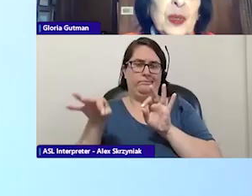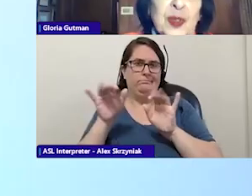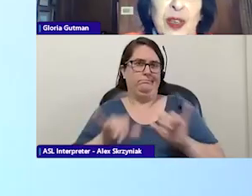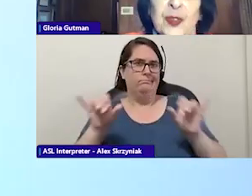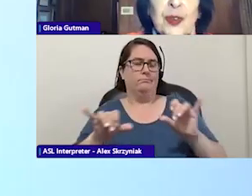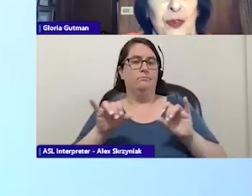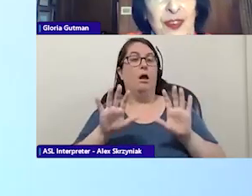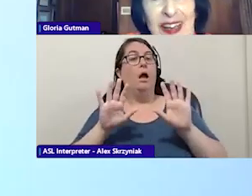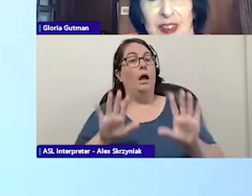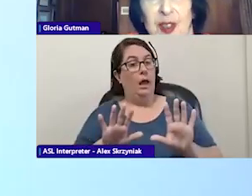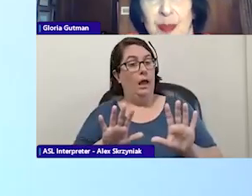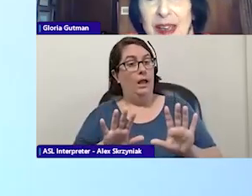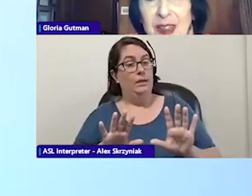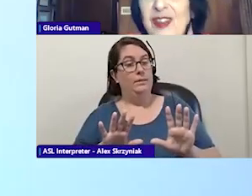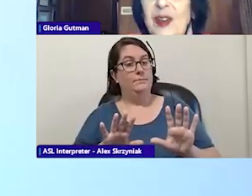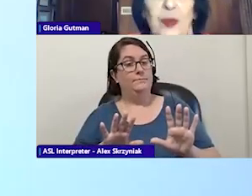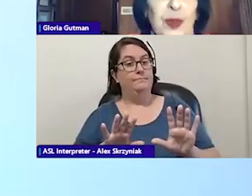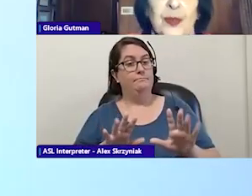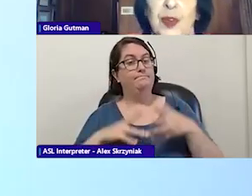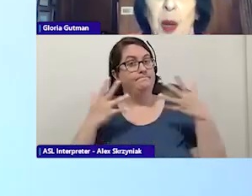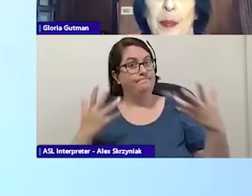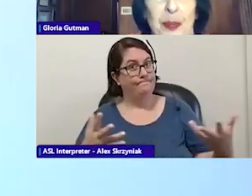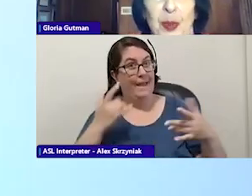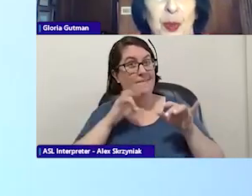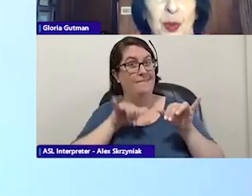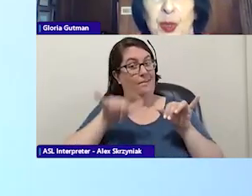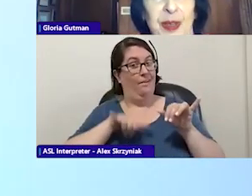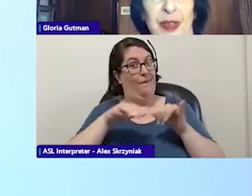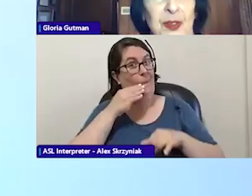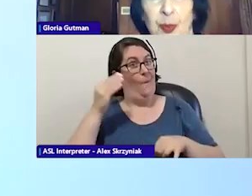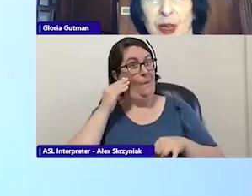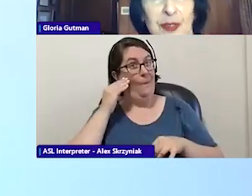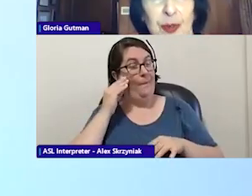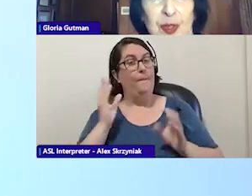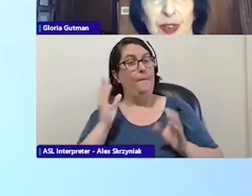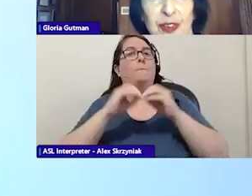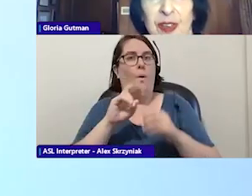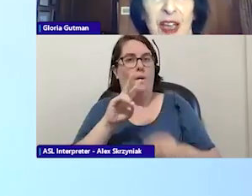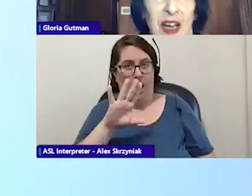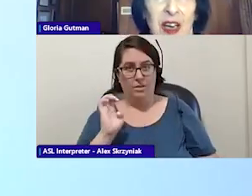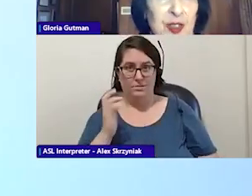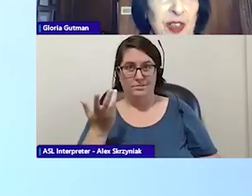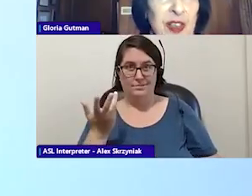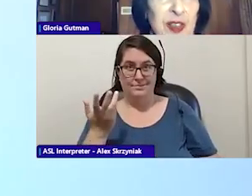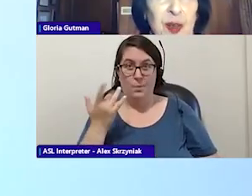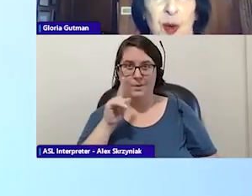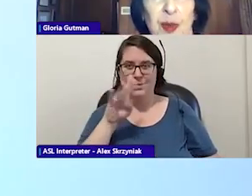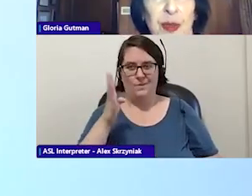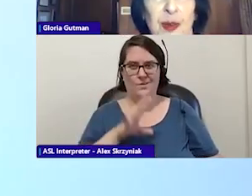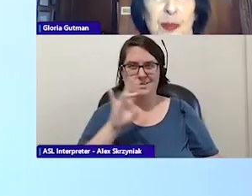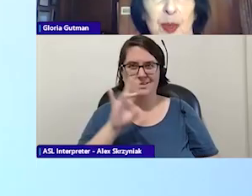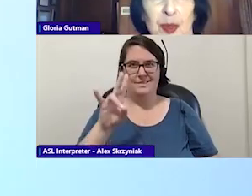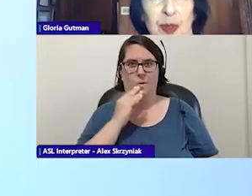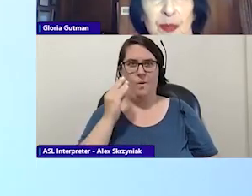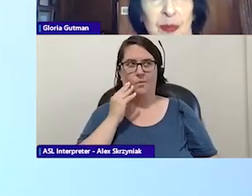But the potential for violence spikes when you've got people who are spending 24/7 isolated at home with